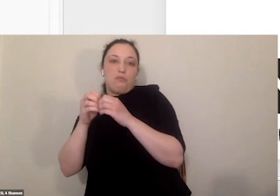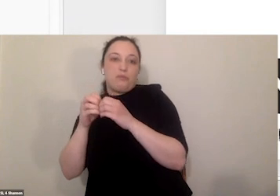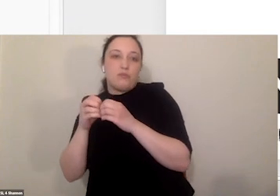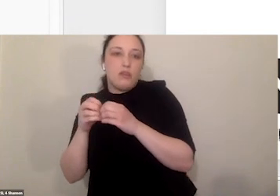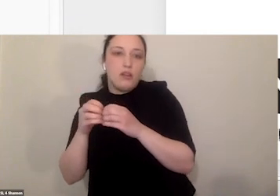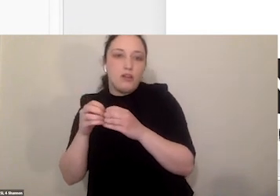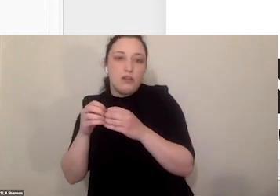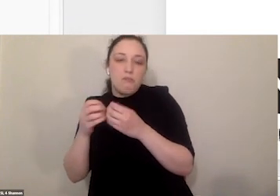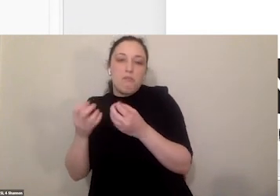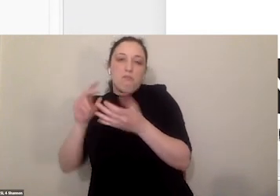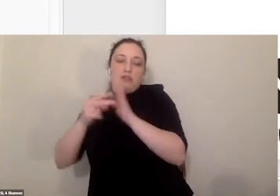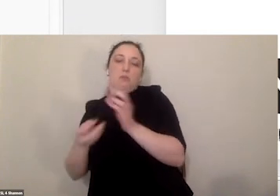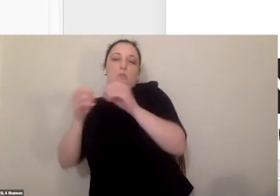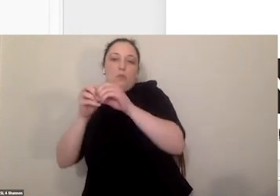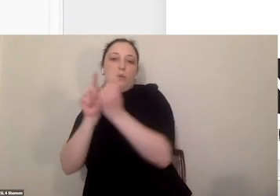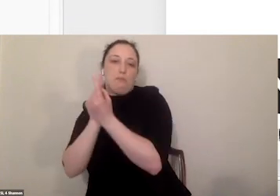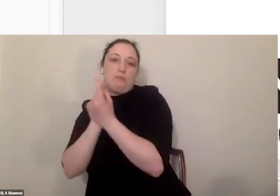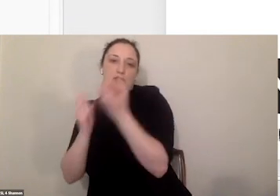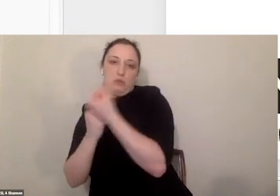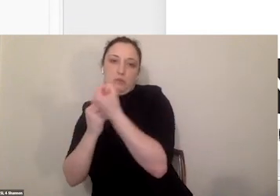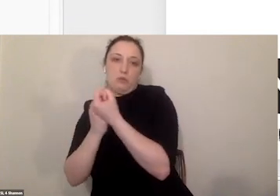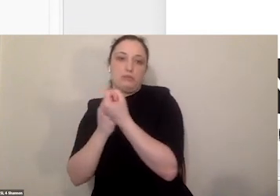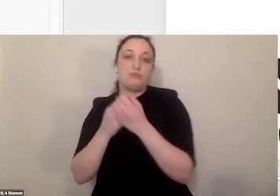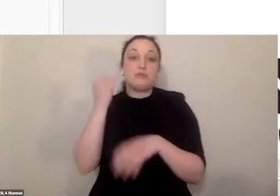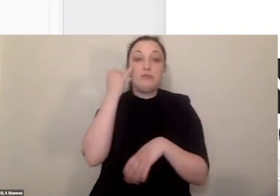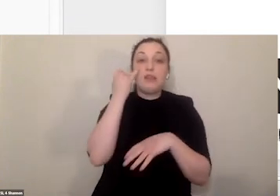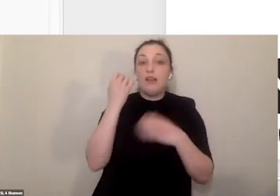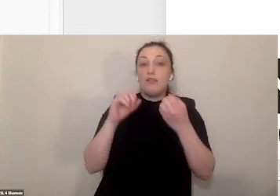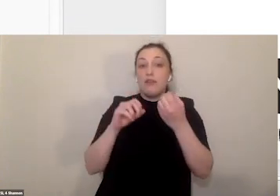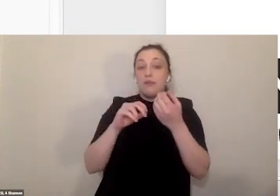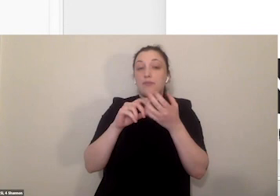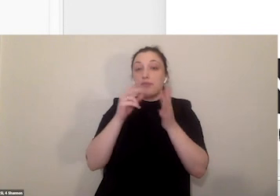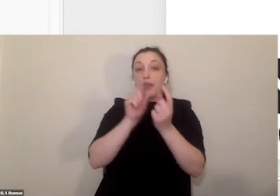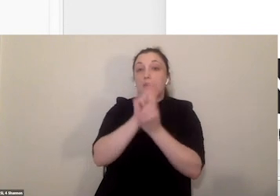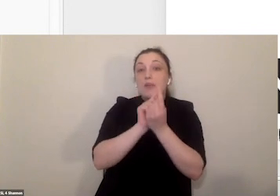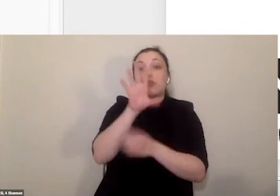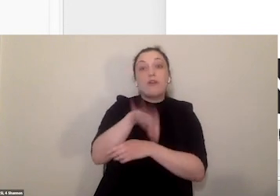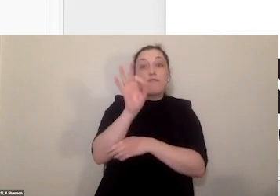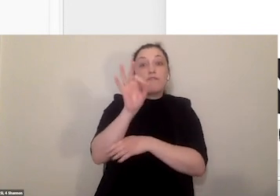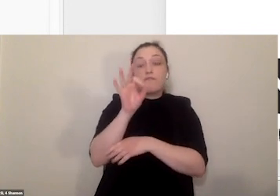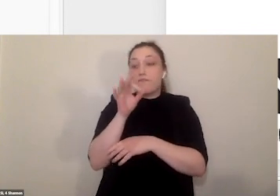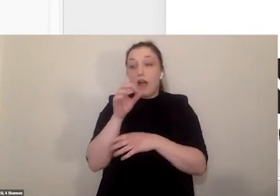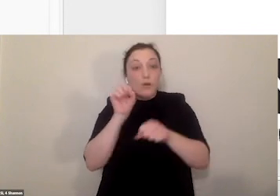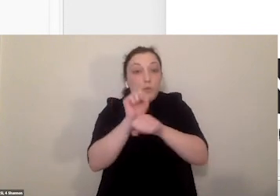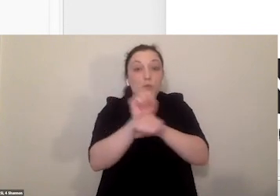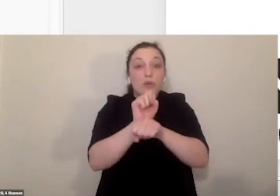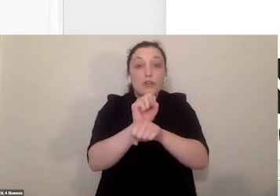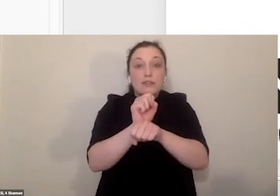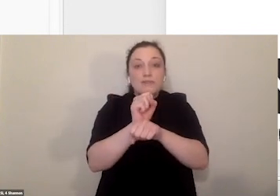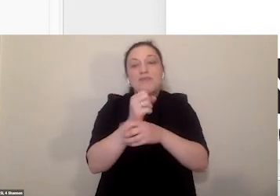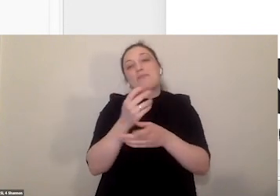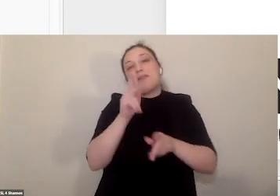not. Mentor helping you to find employment, on the other hand, was more likely in a non-supervisory position at 16.3% compared to a